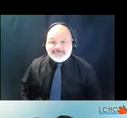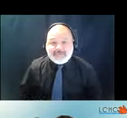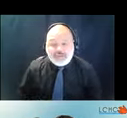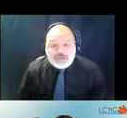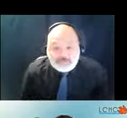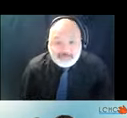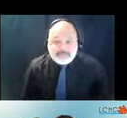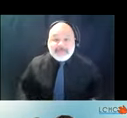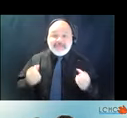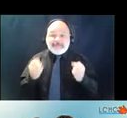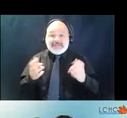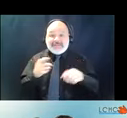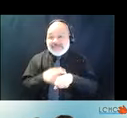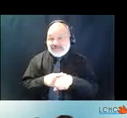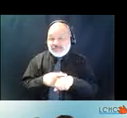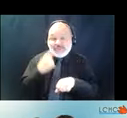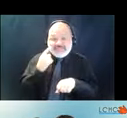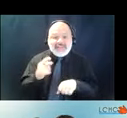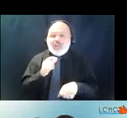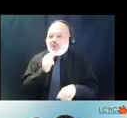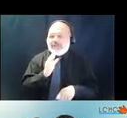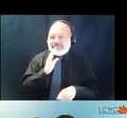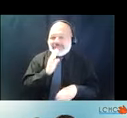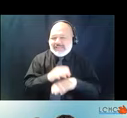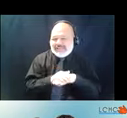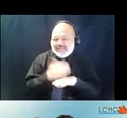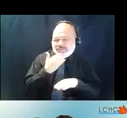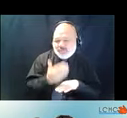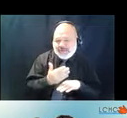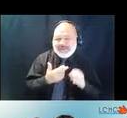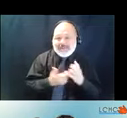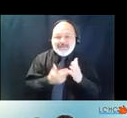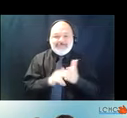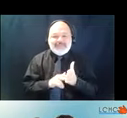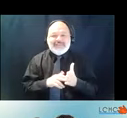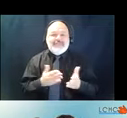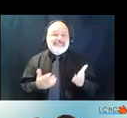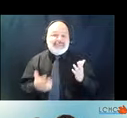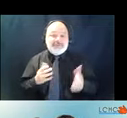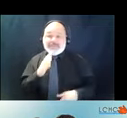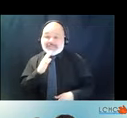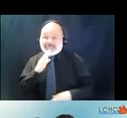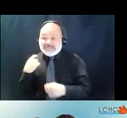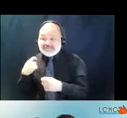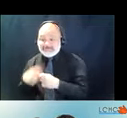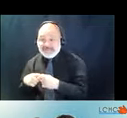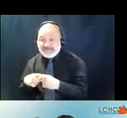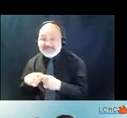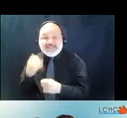Oftentimes we think of not speaking English well means that we Latinos may speak Spanish. And while that is the